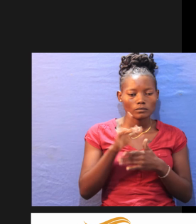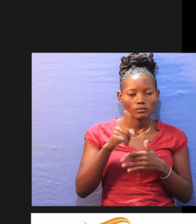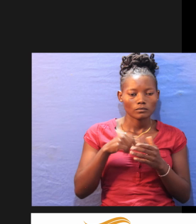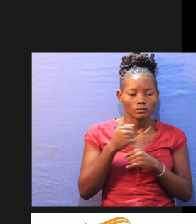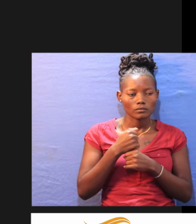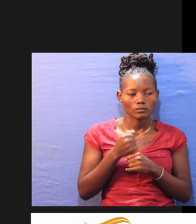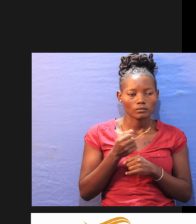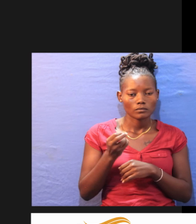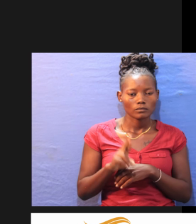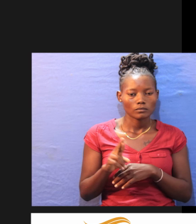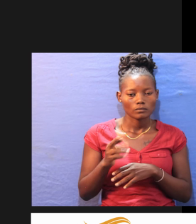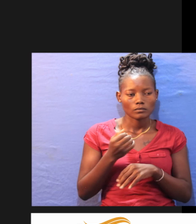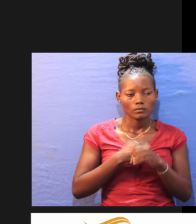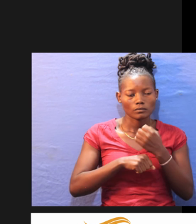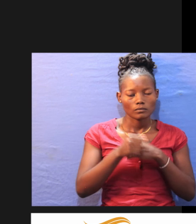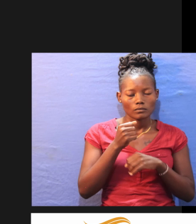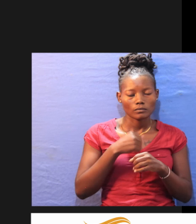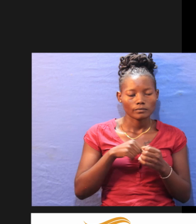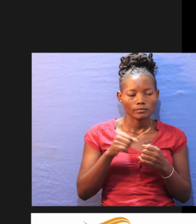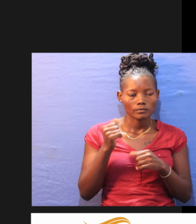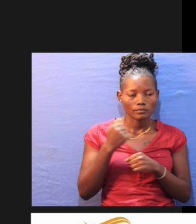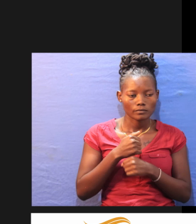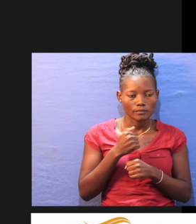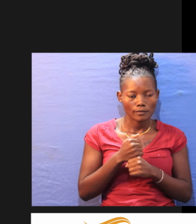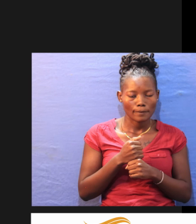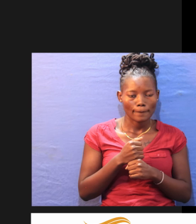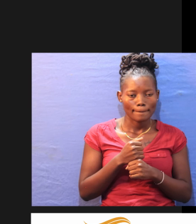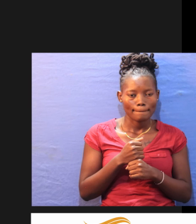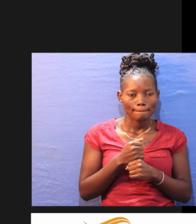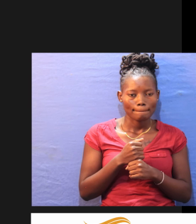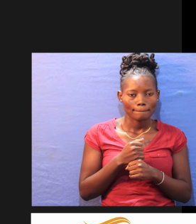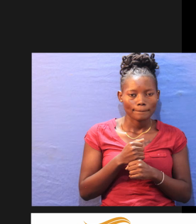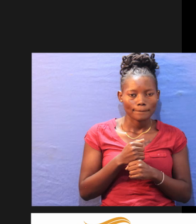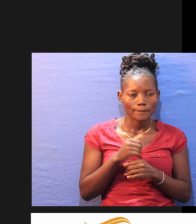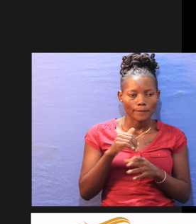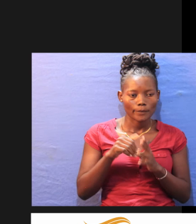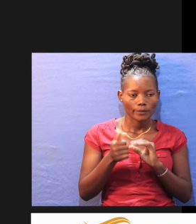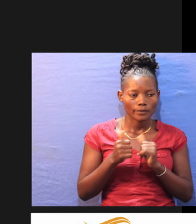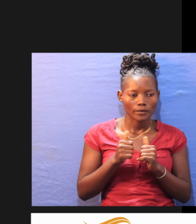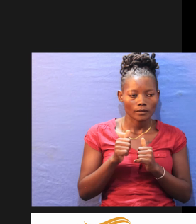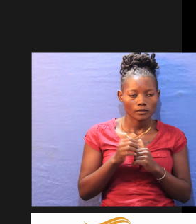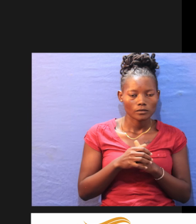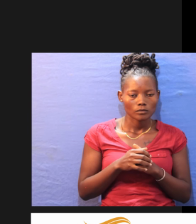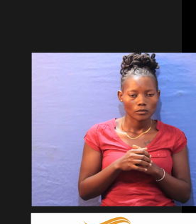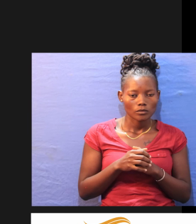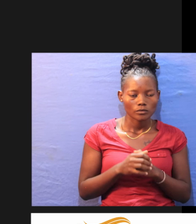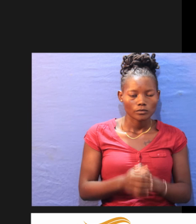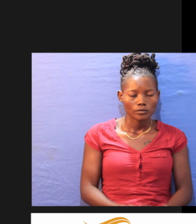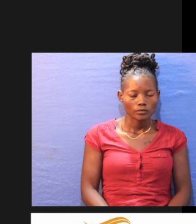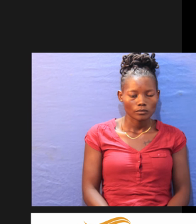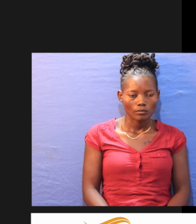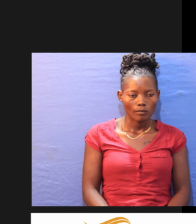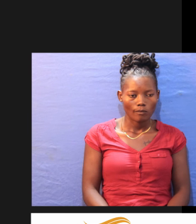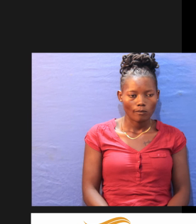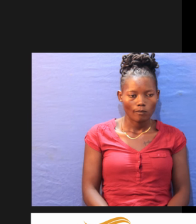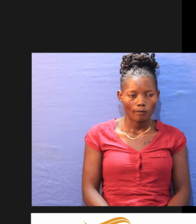or is actively doing in the sport that one is coaching.